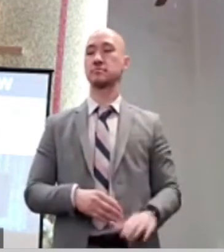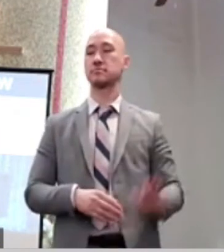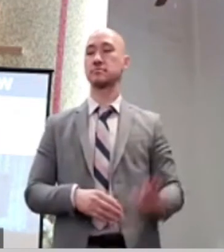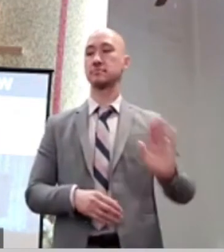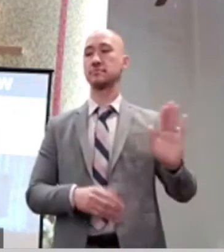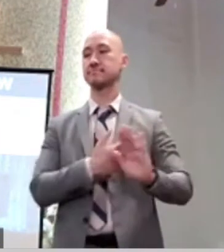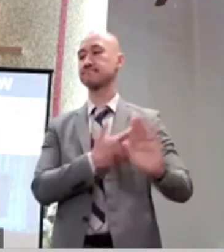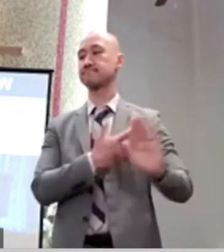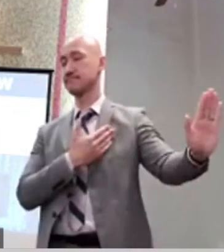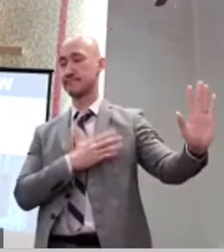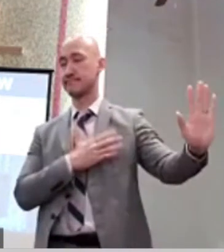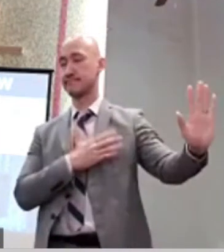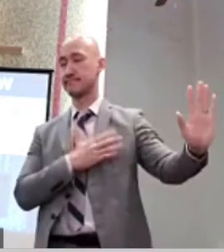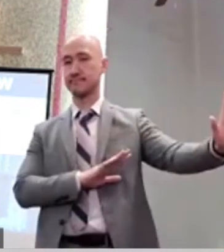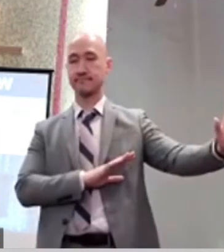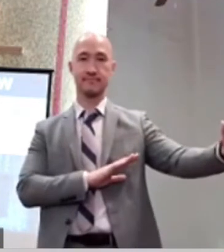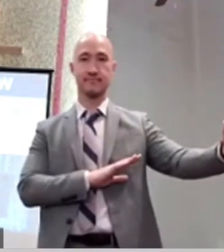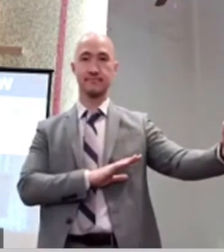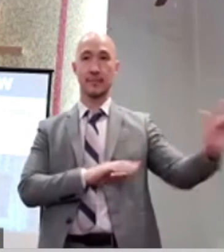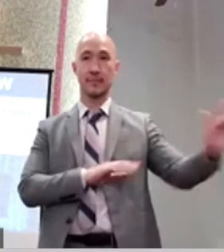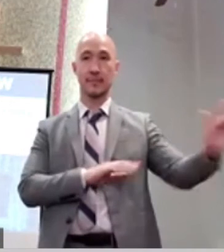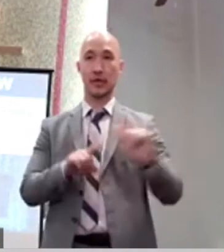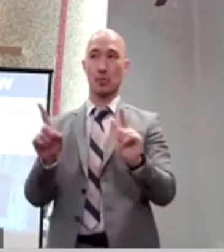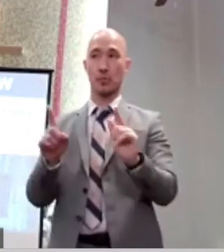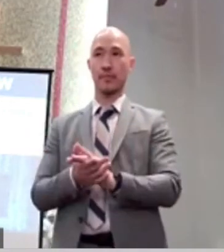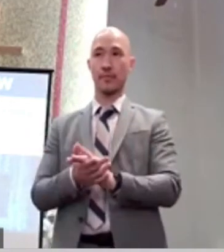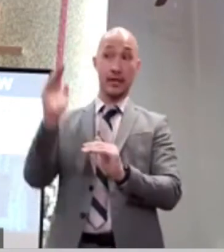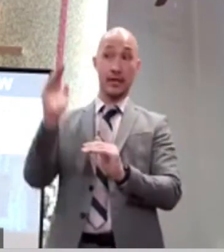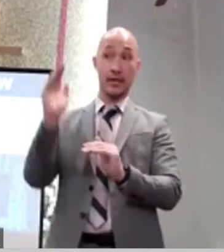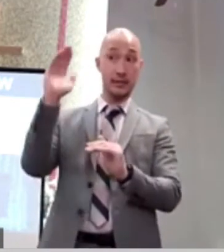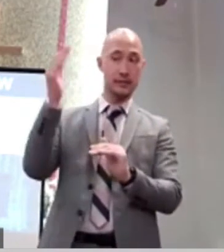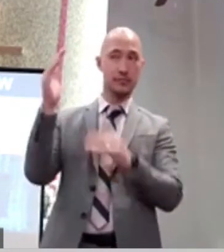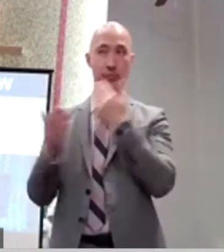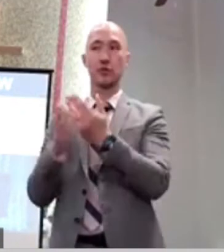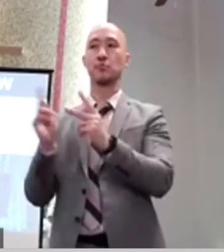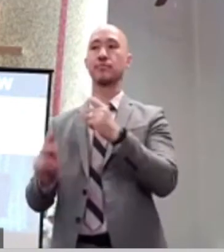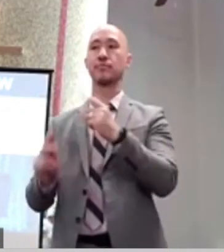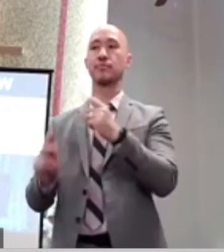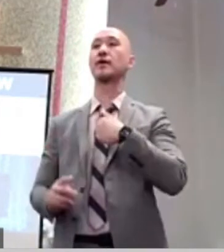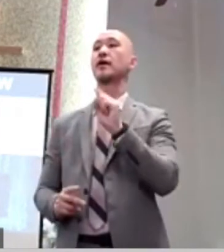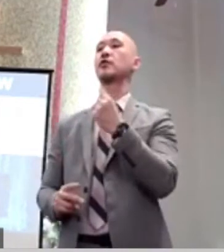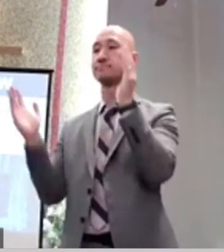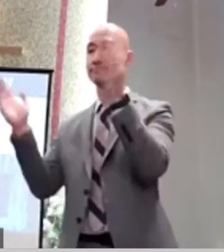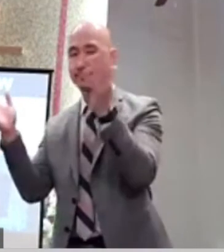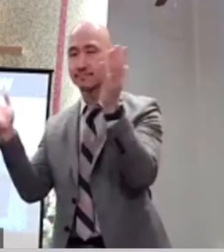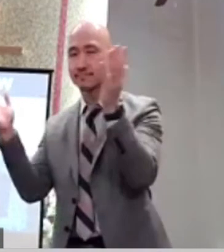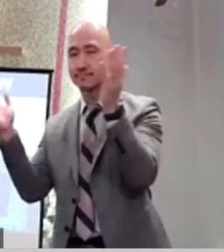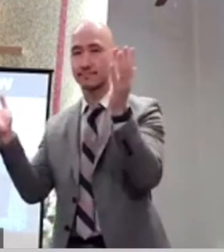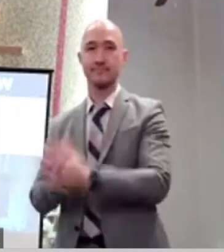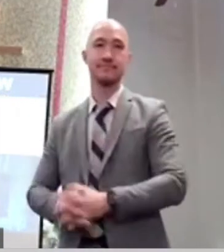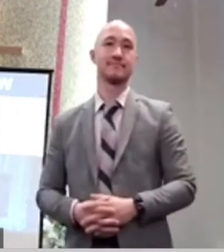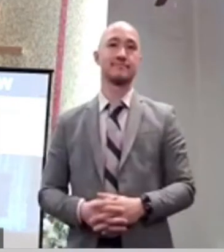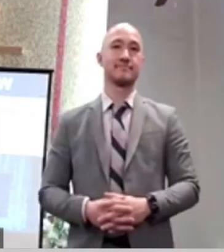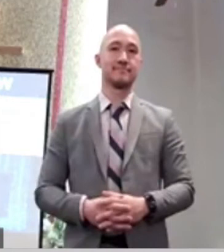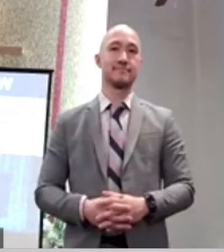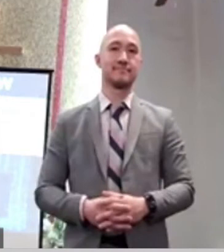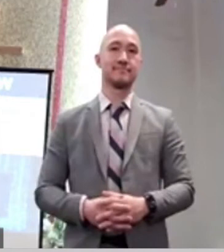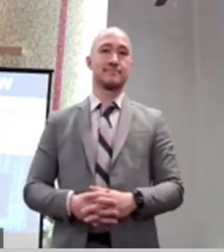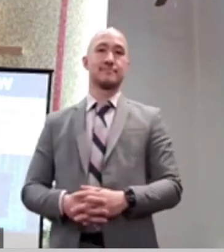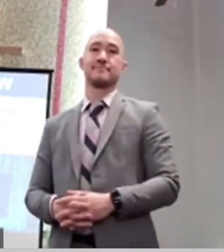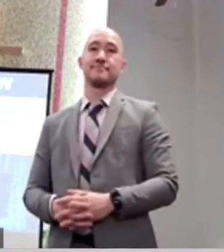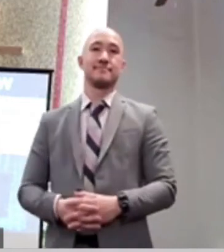Oh, can't get close to that person. And so we see both people interacting very differently